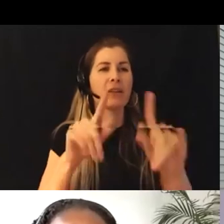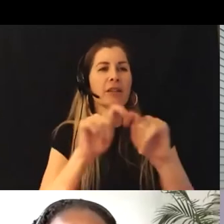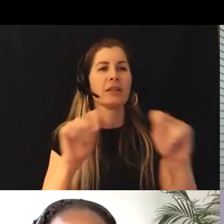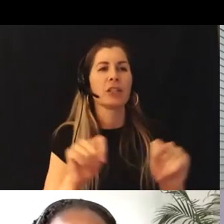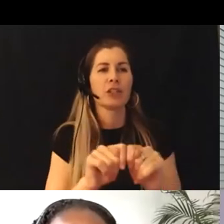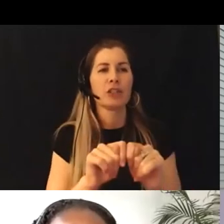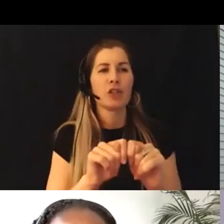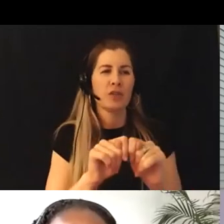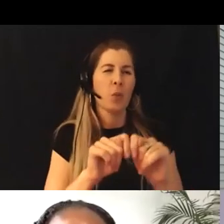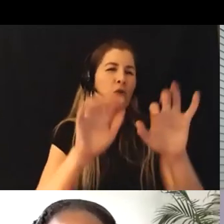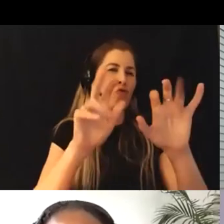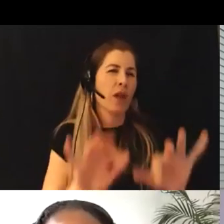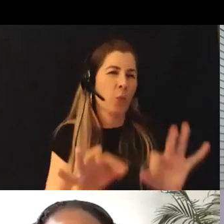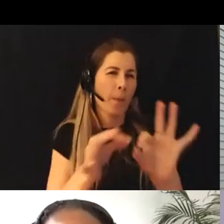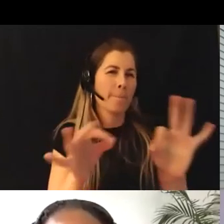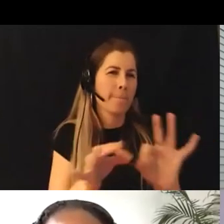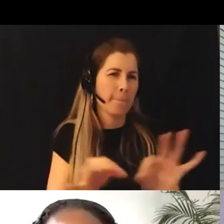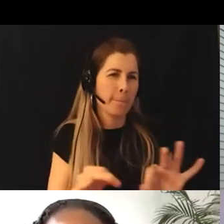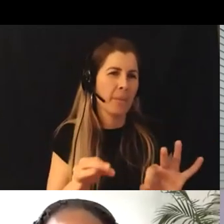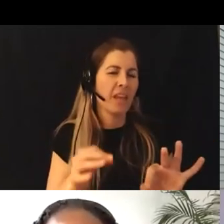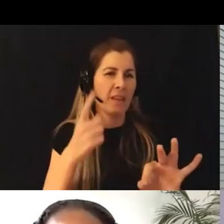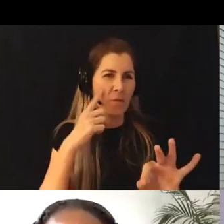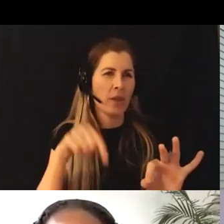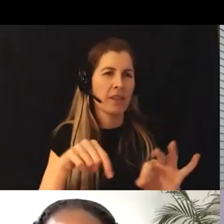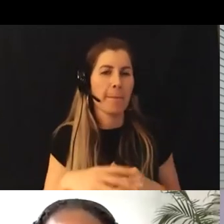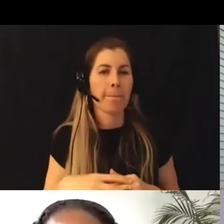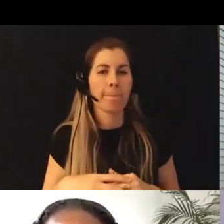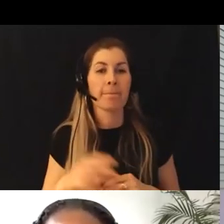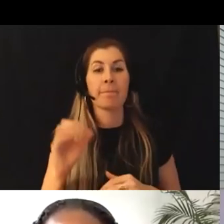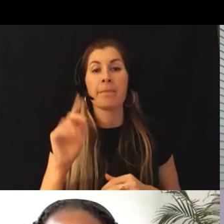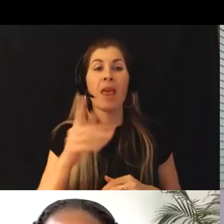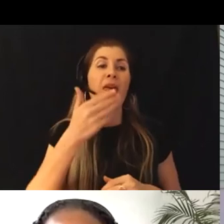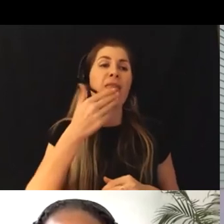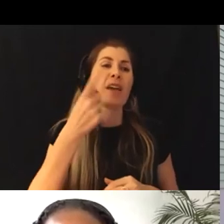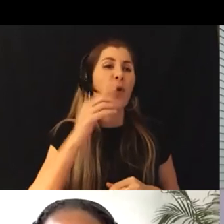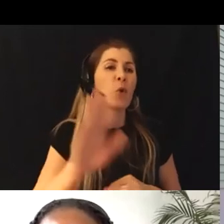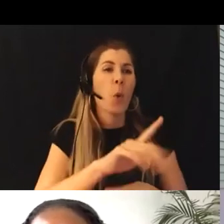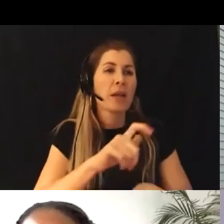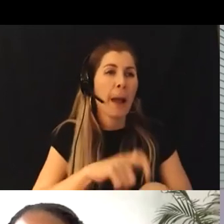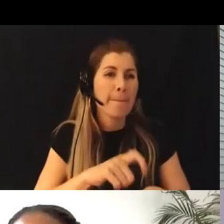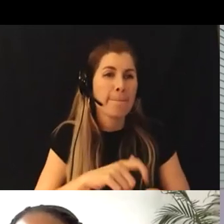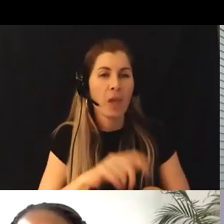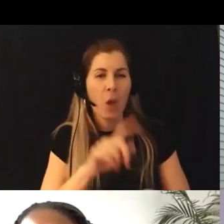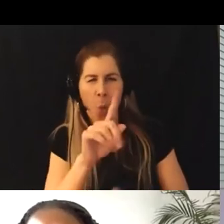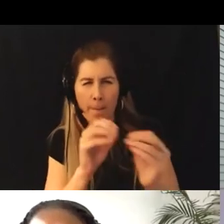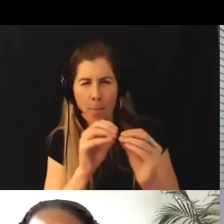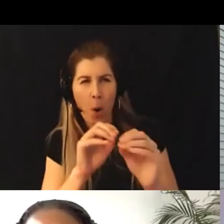we'll make that available, yes, for sure. And okay, so thanks for the extra time. One more question,